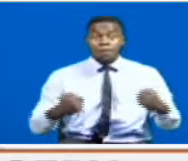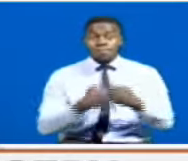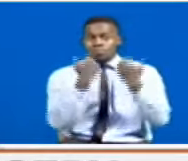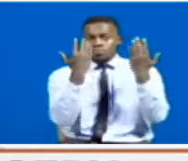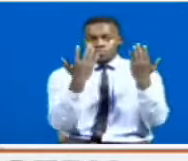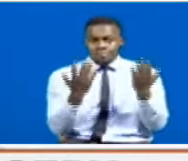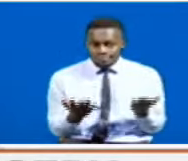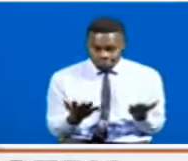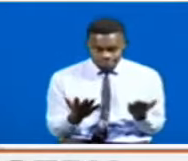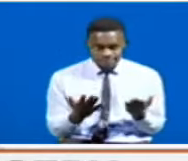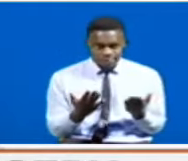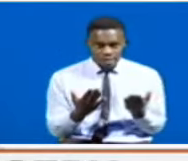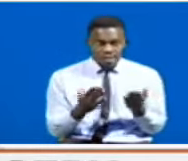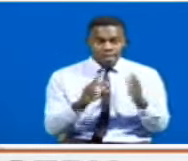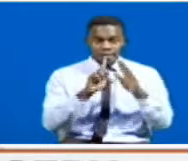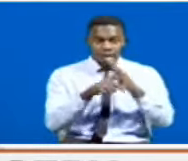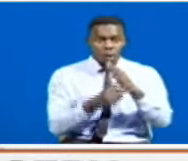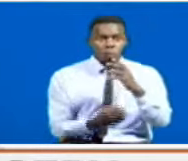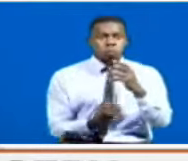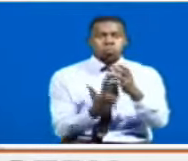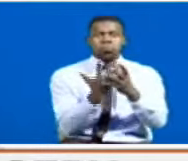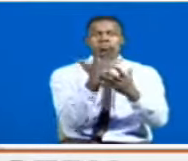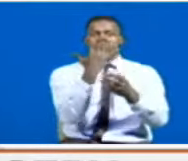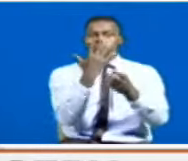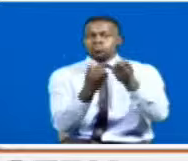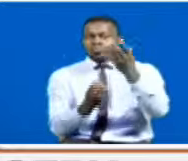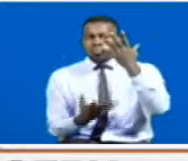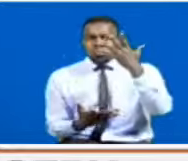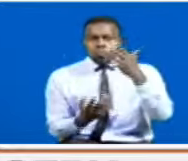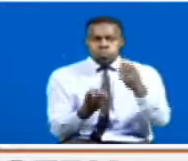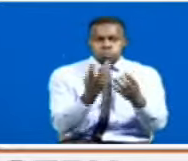ikakonga miti, then it passed into flames.